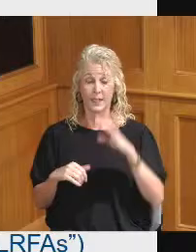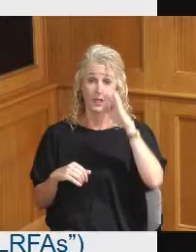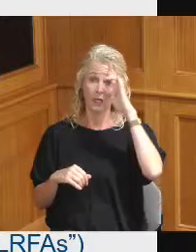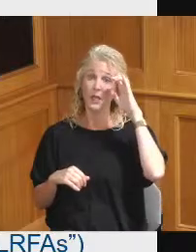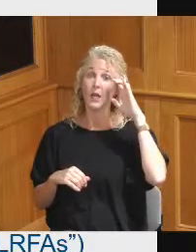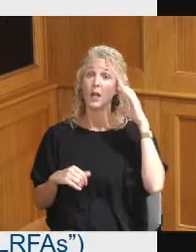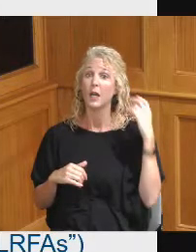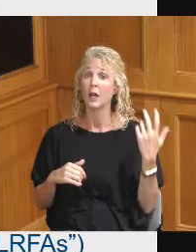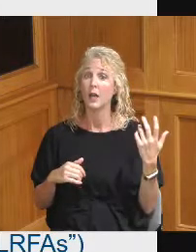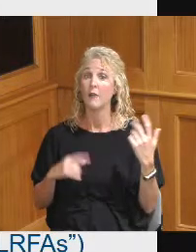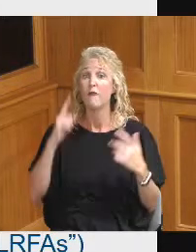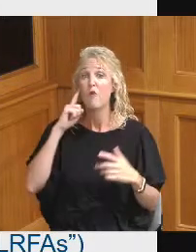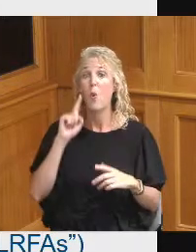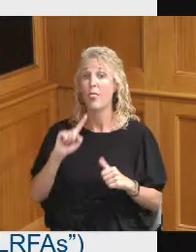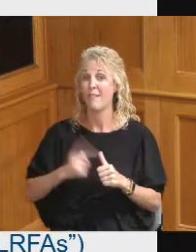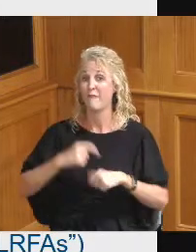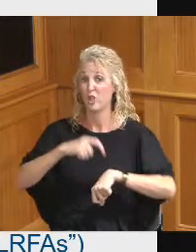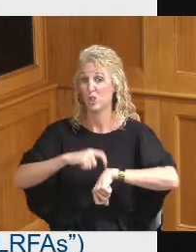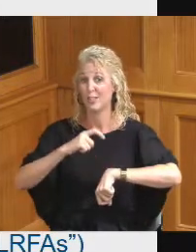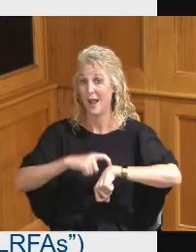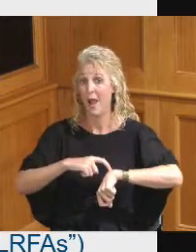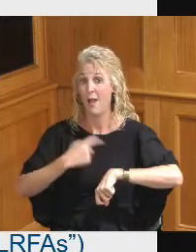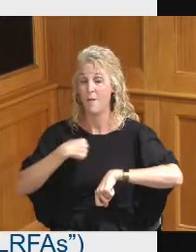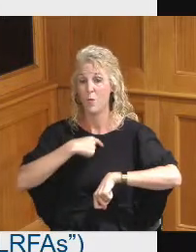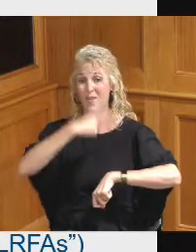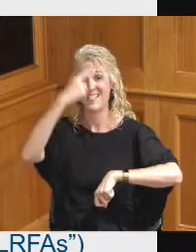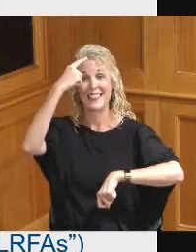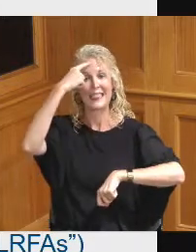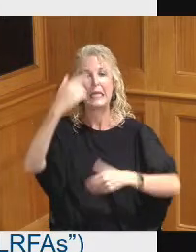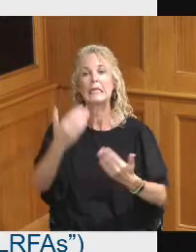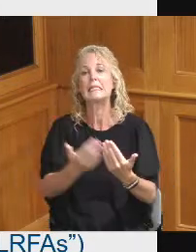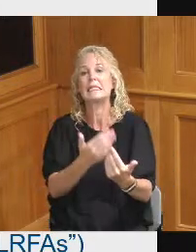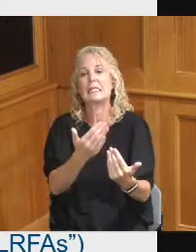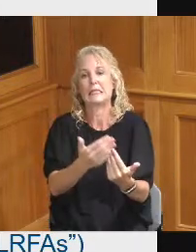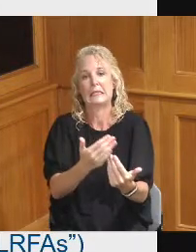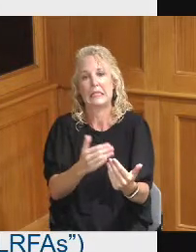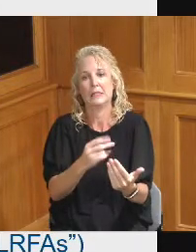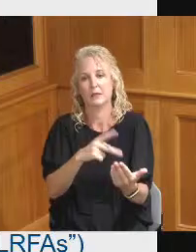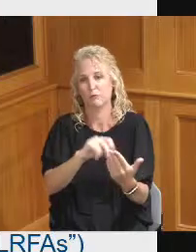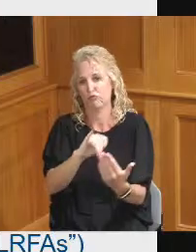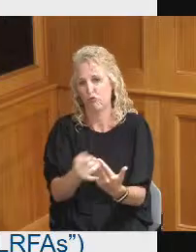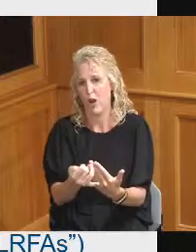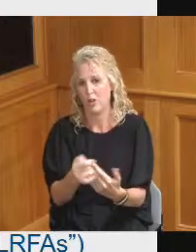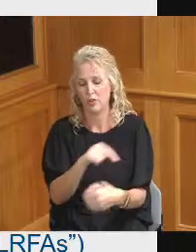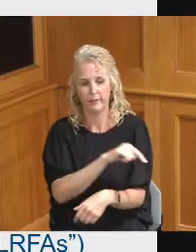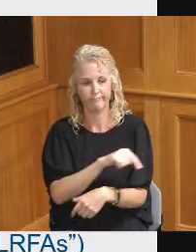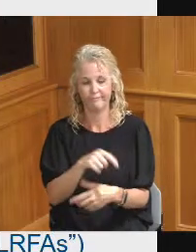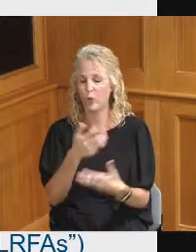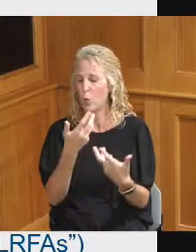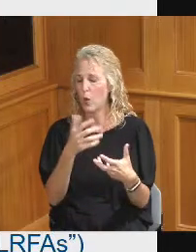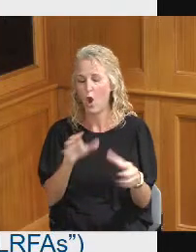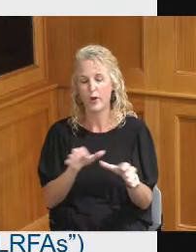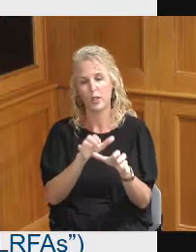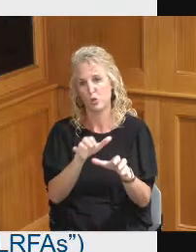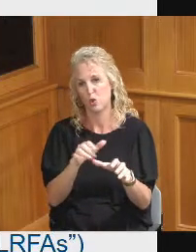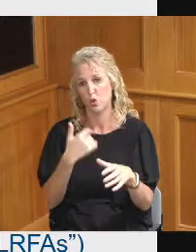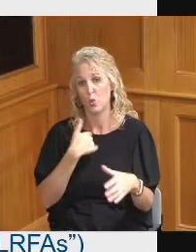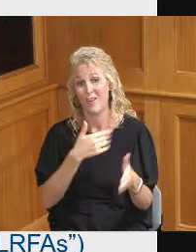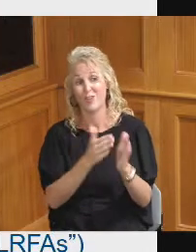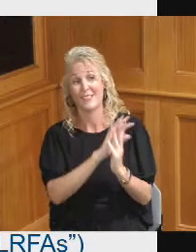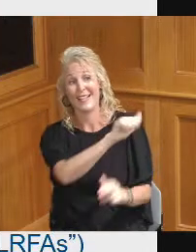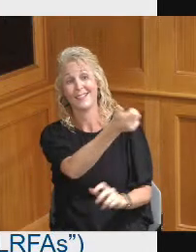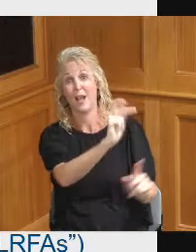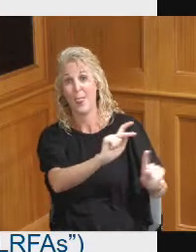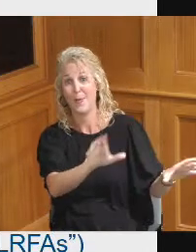for at least for the pilot part of it, it's a relatively easy lift for us, right? Because it's the stuff we normally do, and we are putting other people to